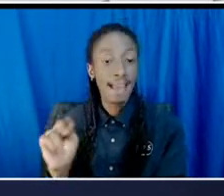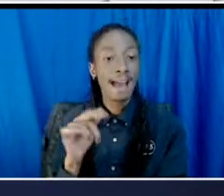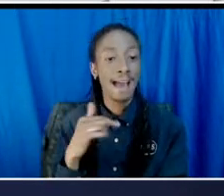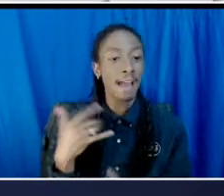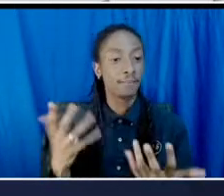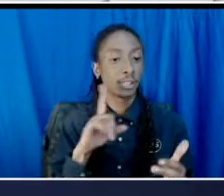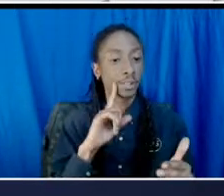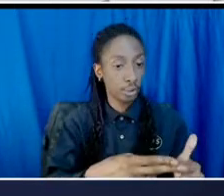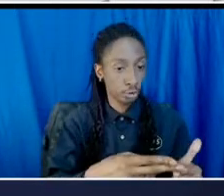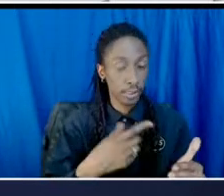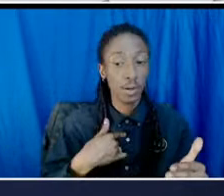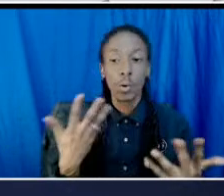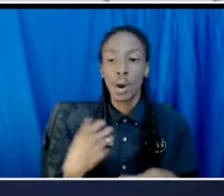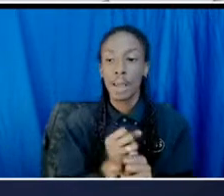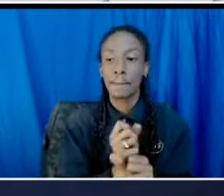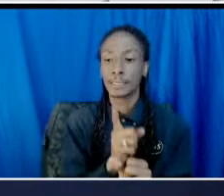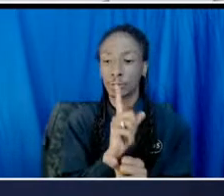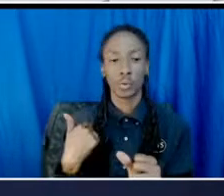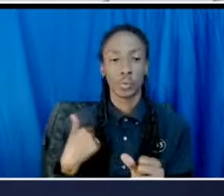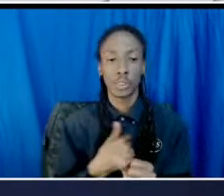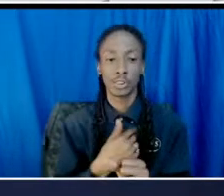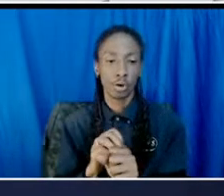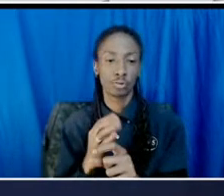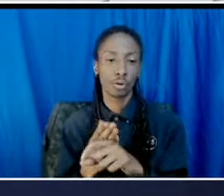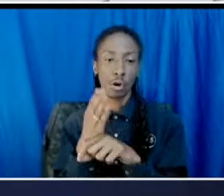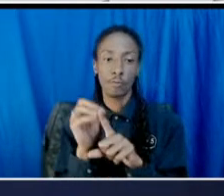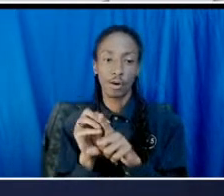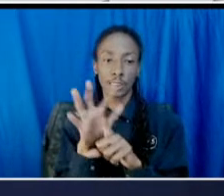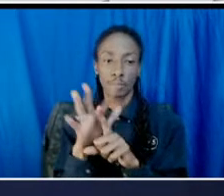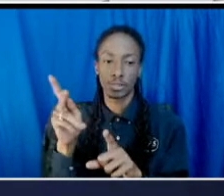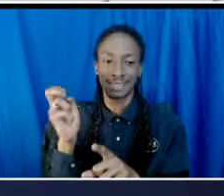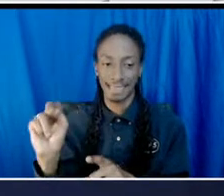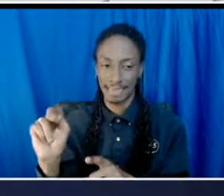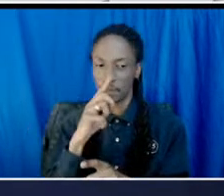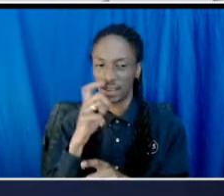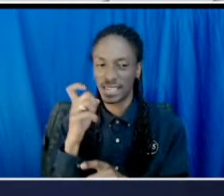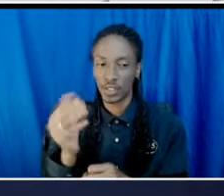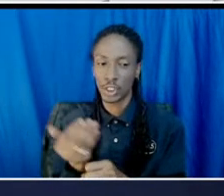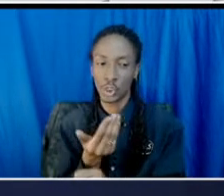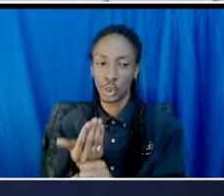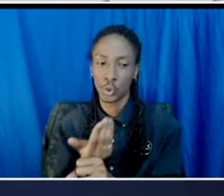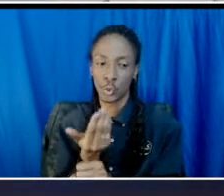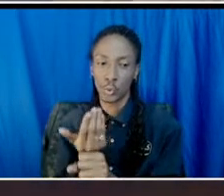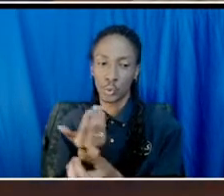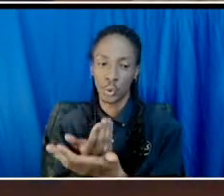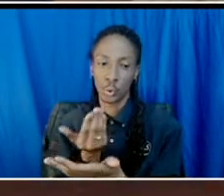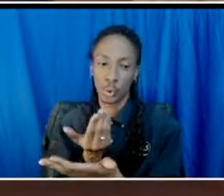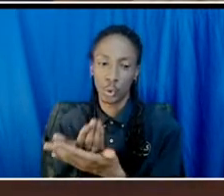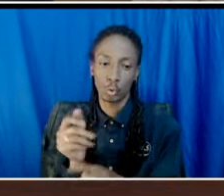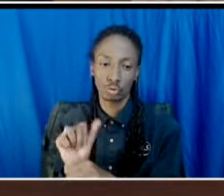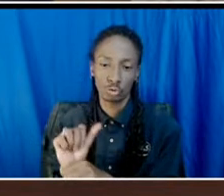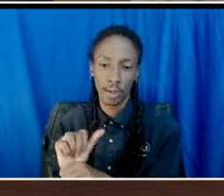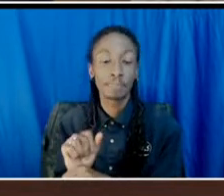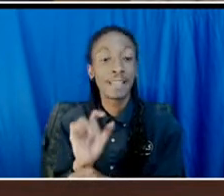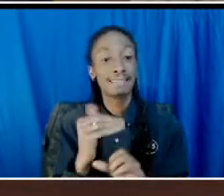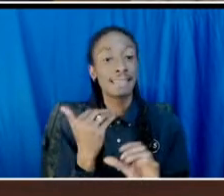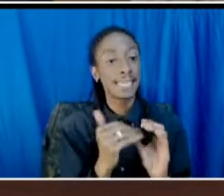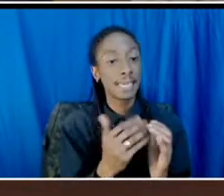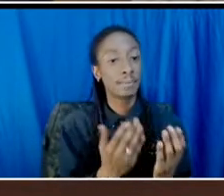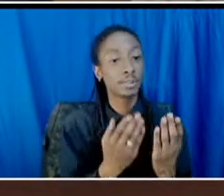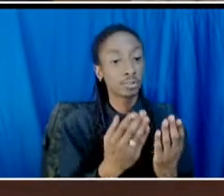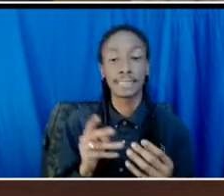make sure we don't overexpose Ken given his new position. This email suggests that Mr. Klukowski